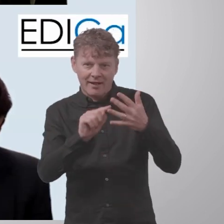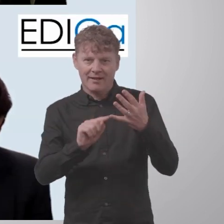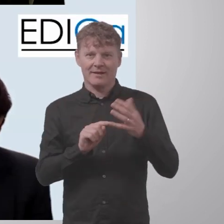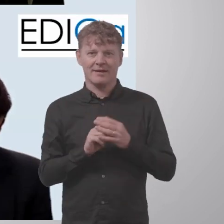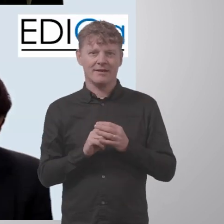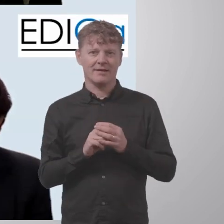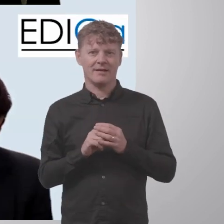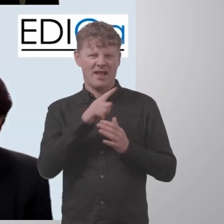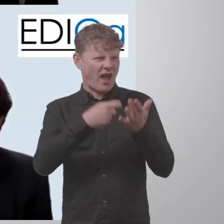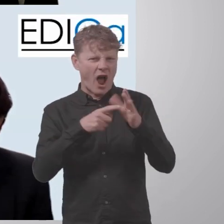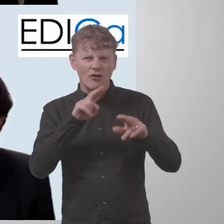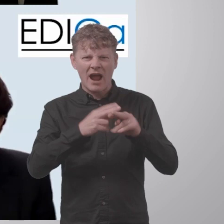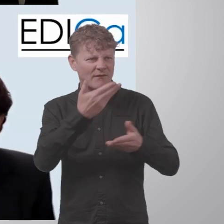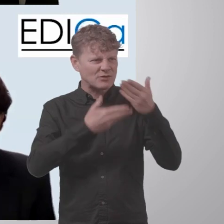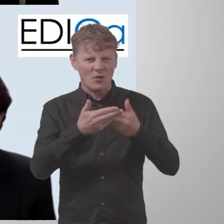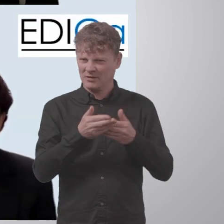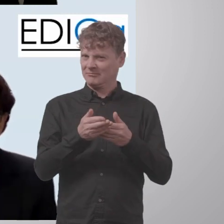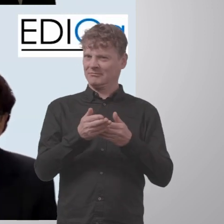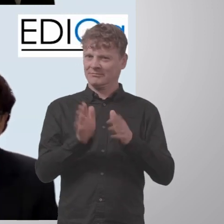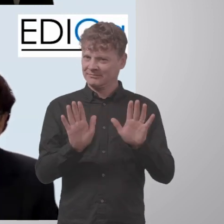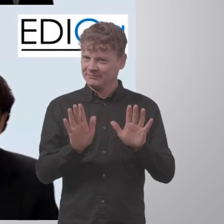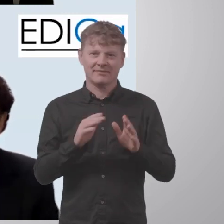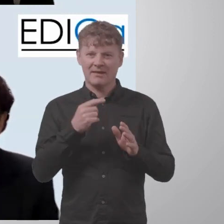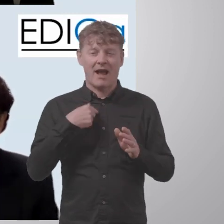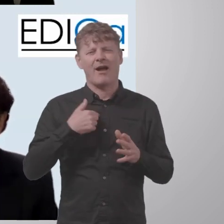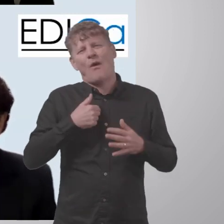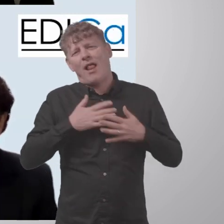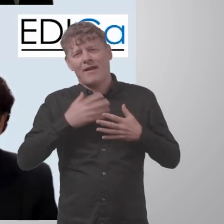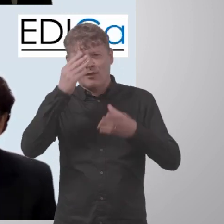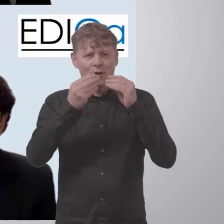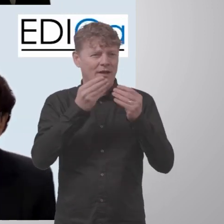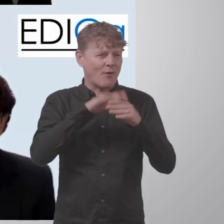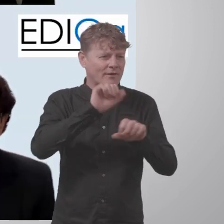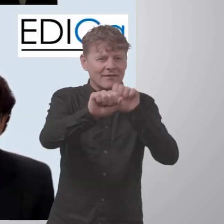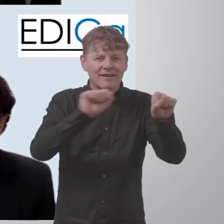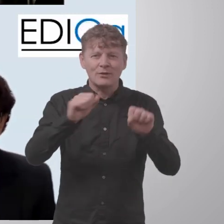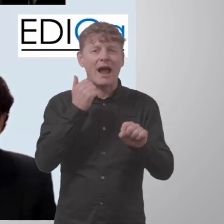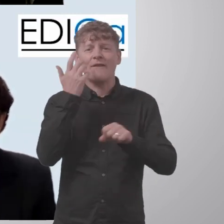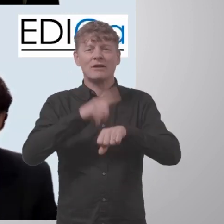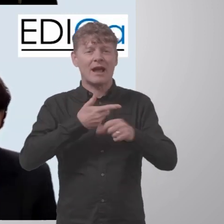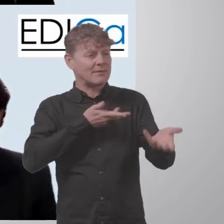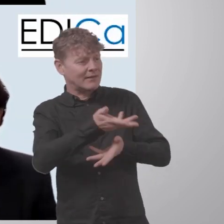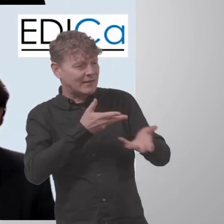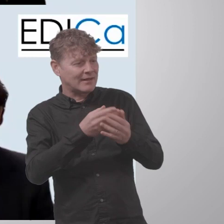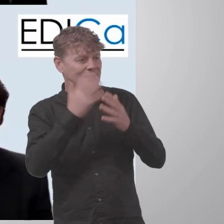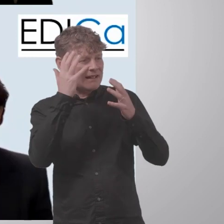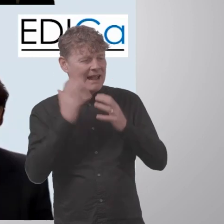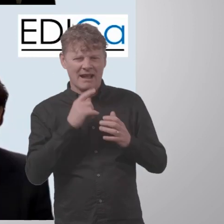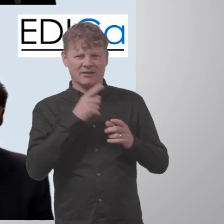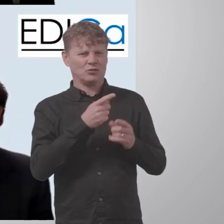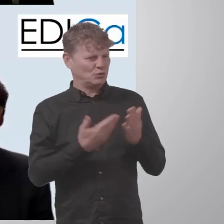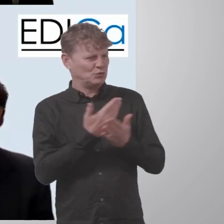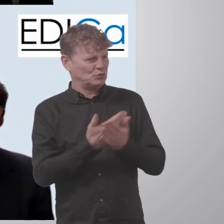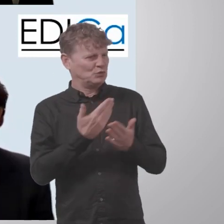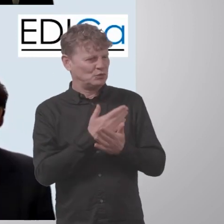And I love just learning new things about people. So I feel like every time I speak to you, Kate, I'm learning something new about you, like the civil engineering stuff and the RAF. So